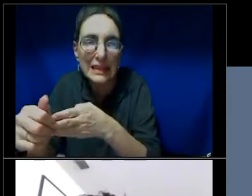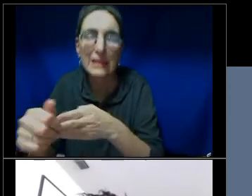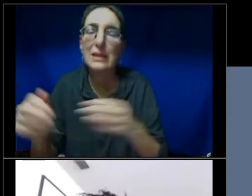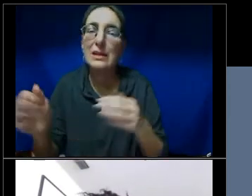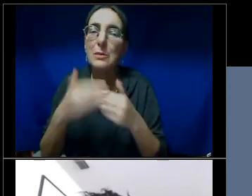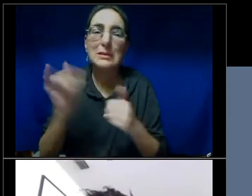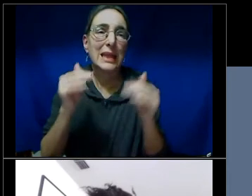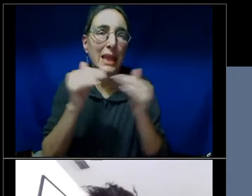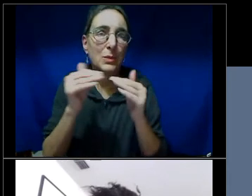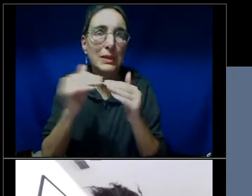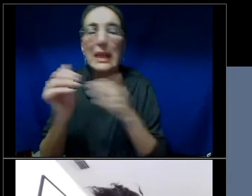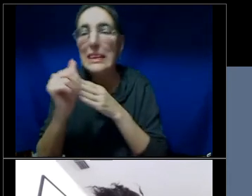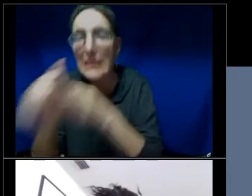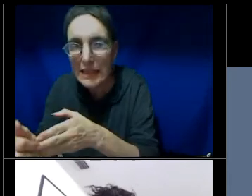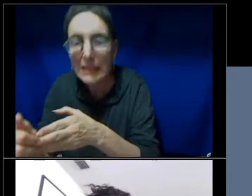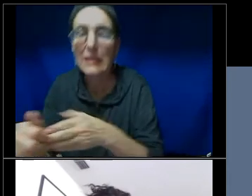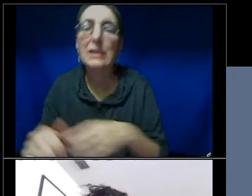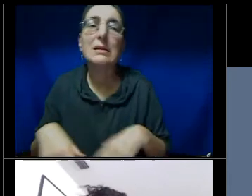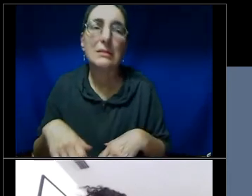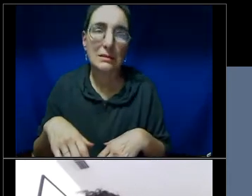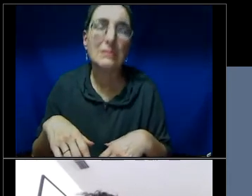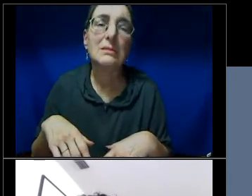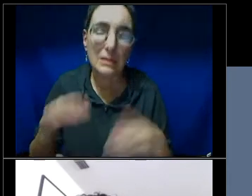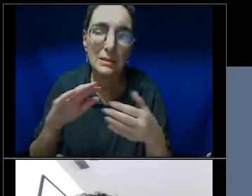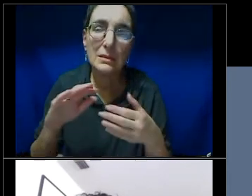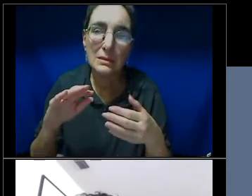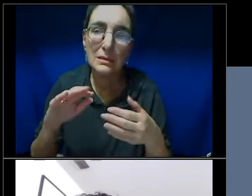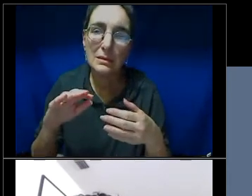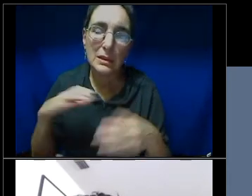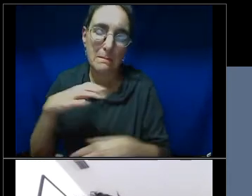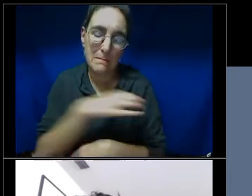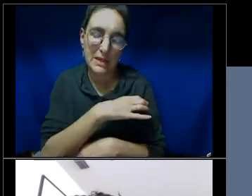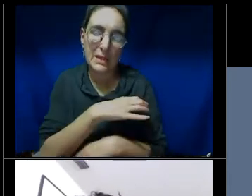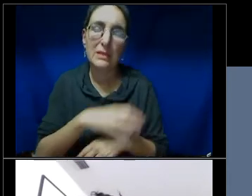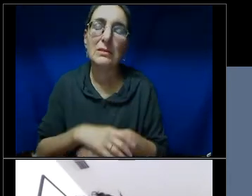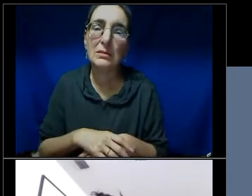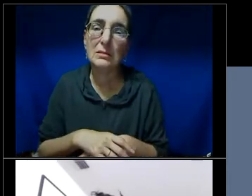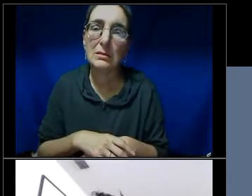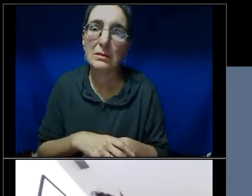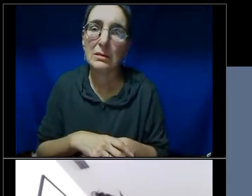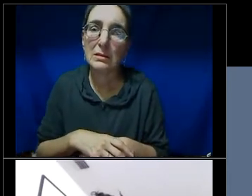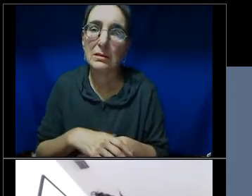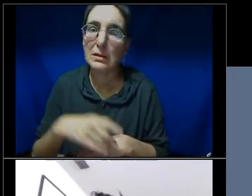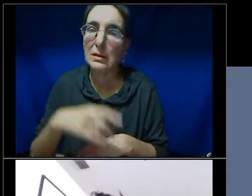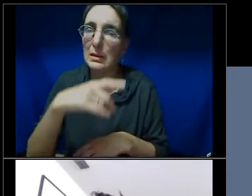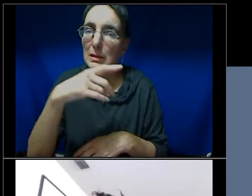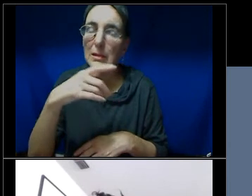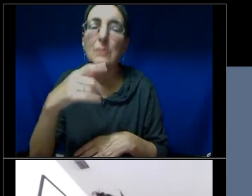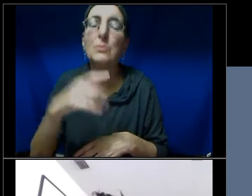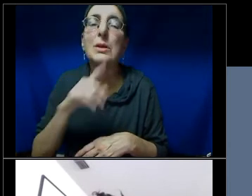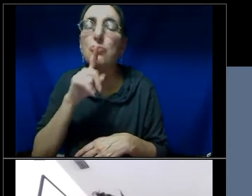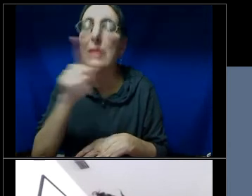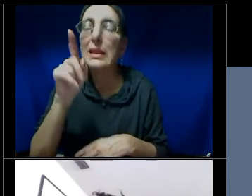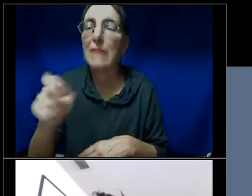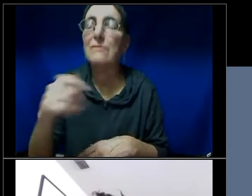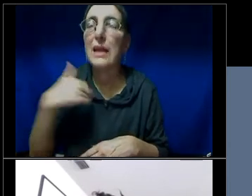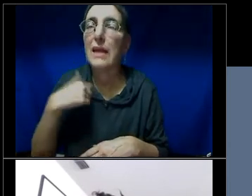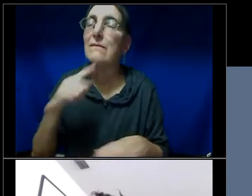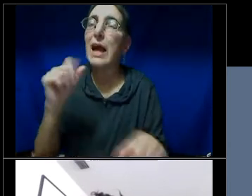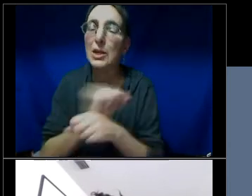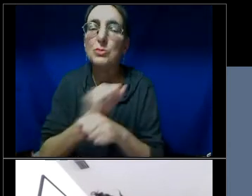to, and that all the decision makers would fall behind. And there would need to be actual real voting powers for that commission that's